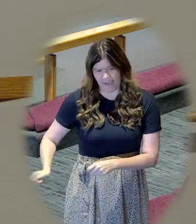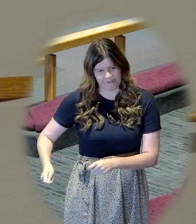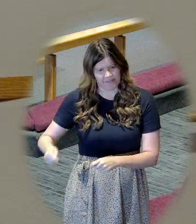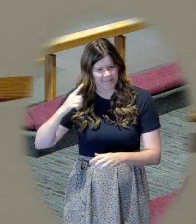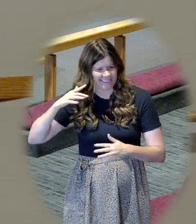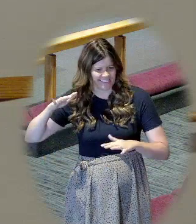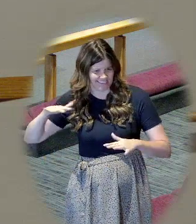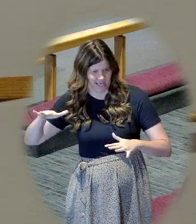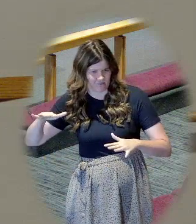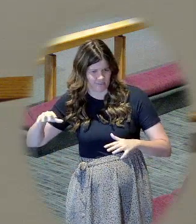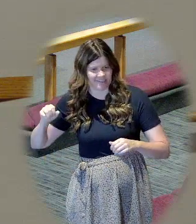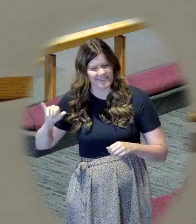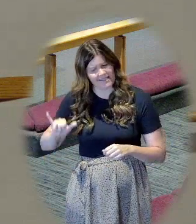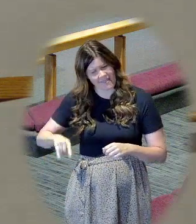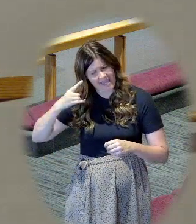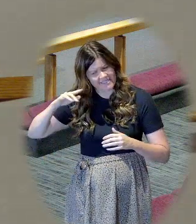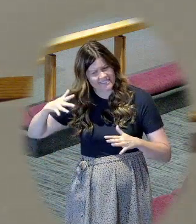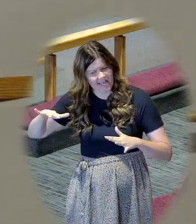"That's middle C.